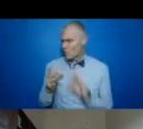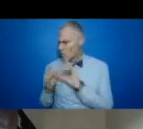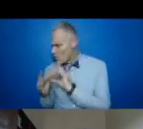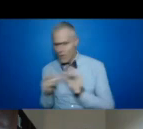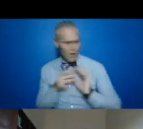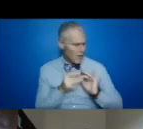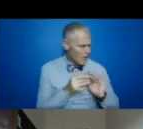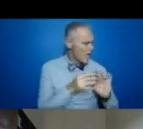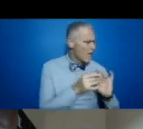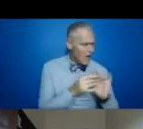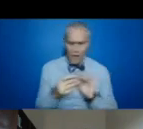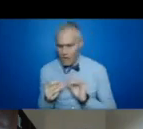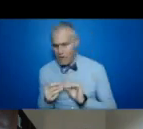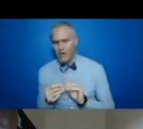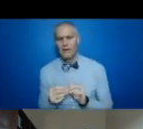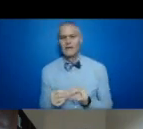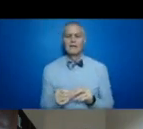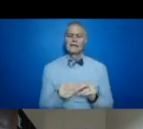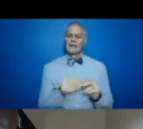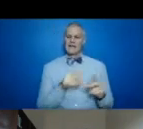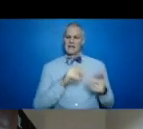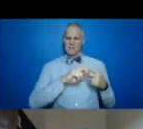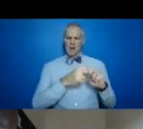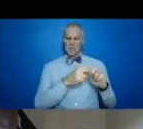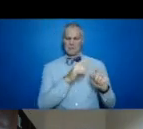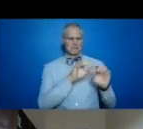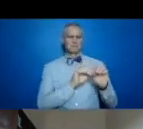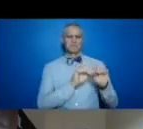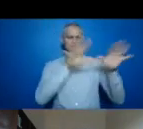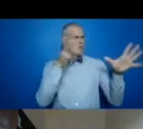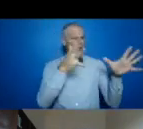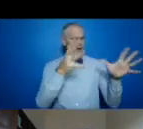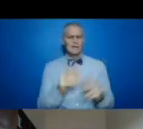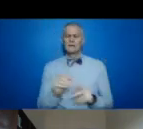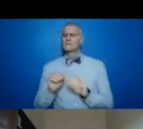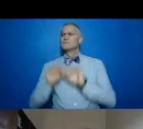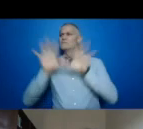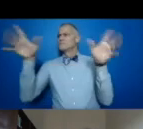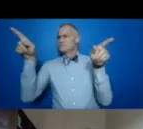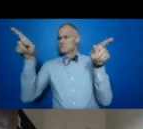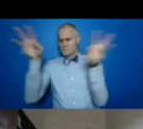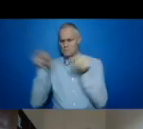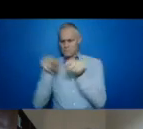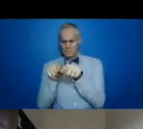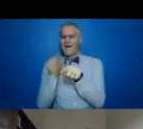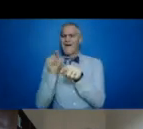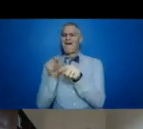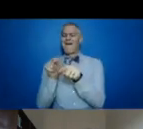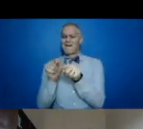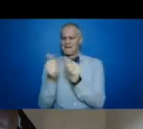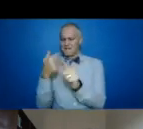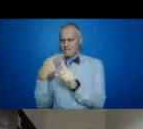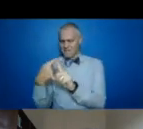the problematic and see what it produces, and then you see what else is out there and go the reverse way. So we reverse map